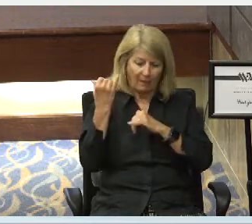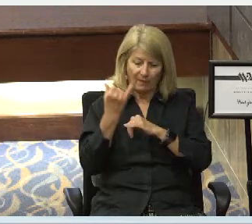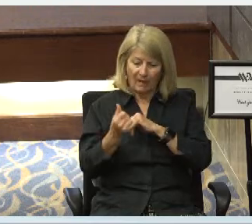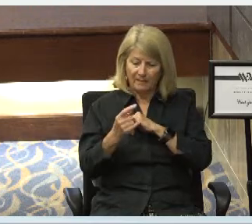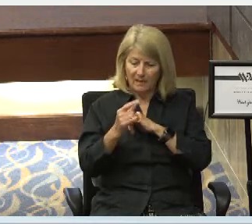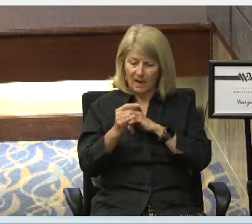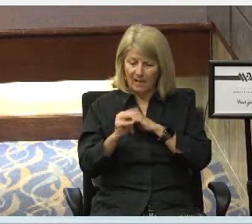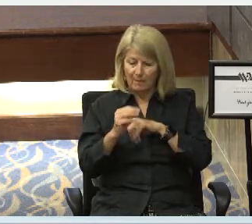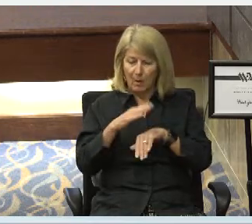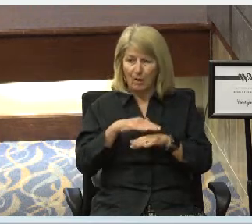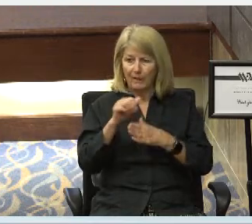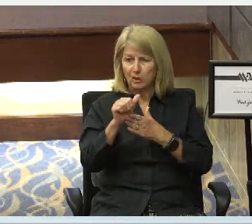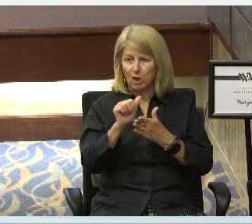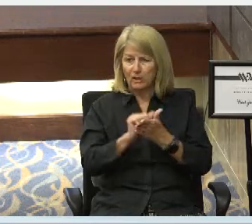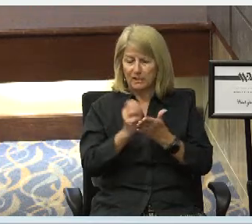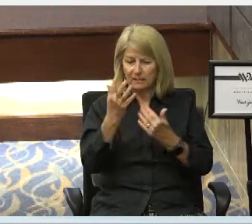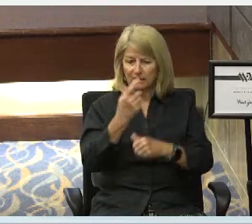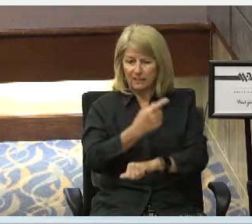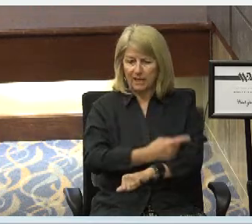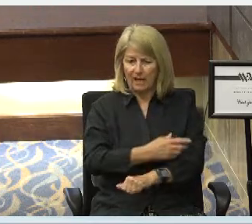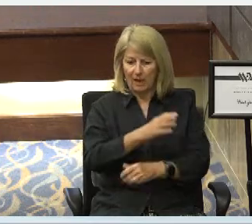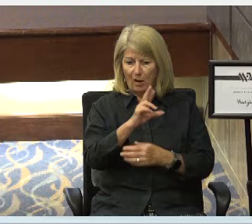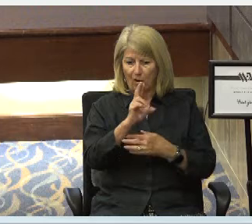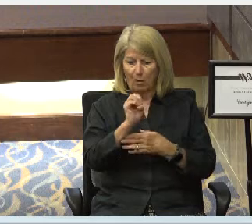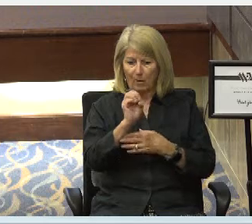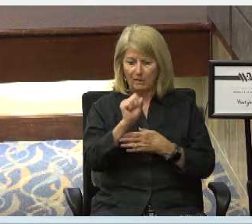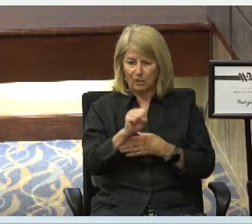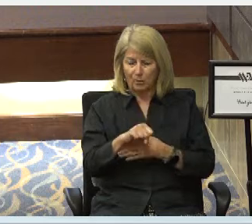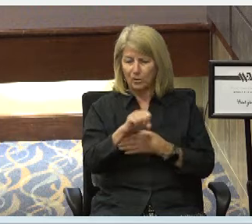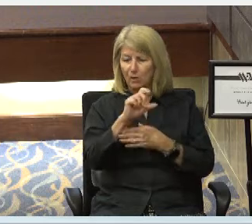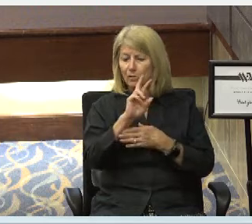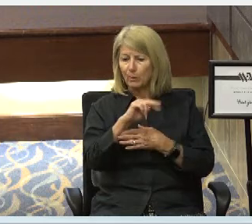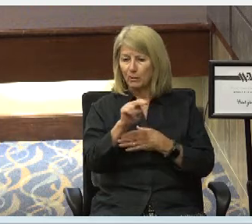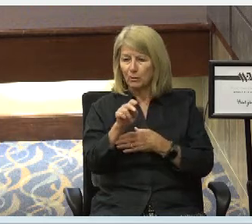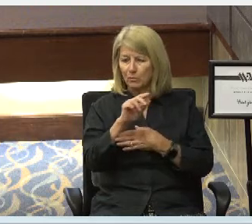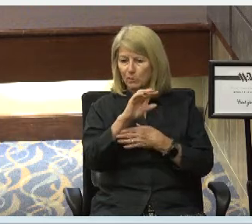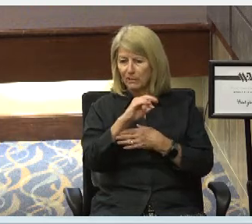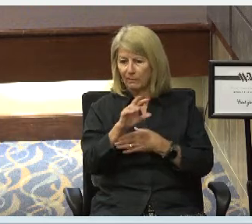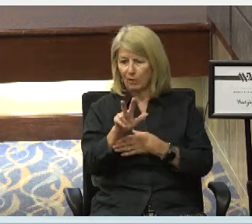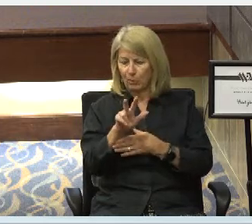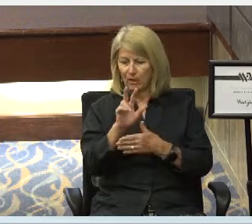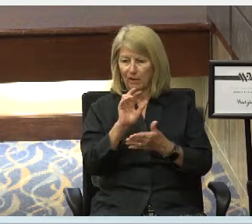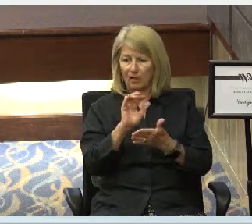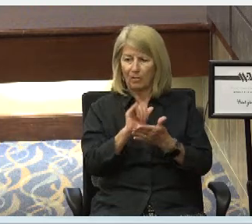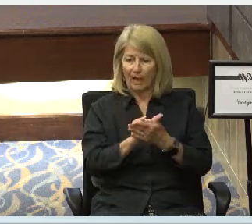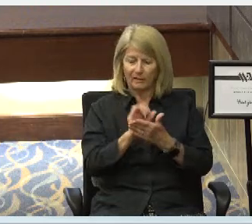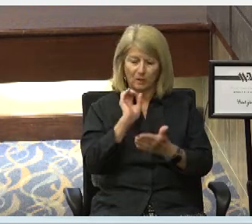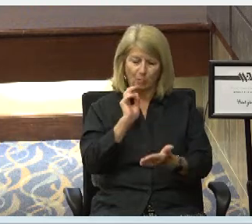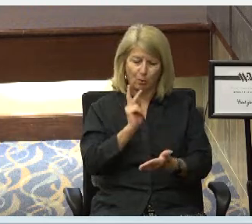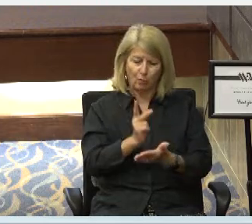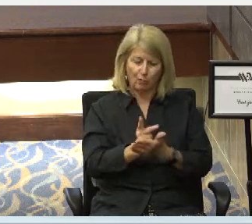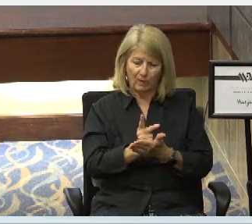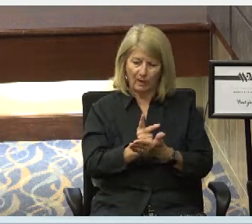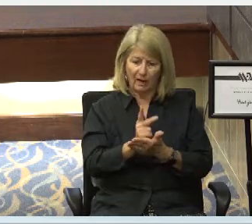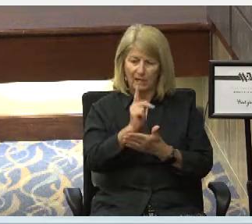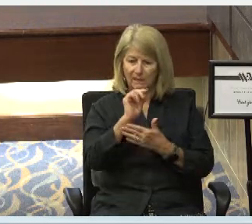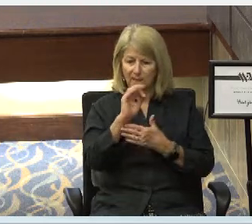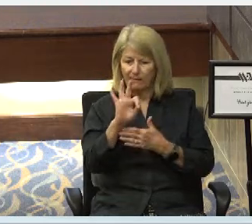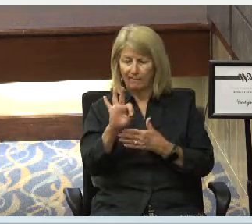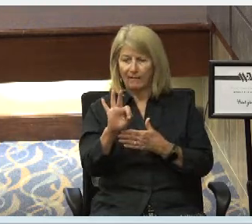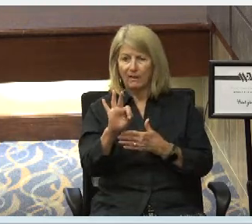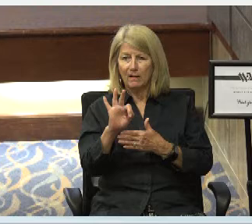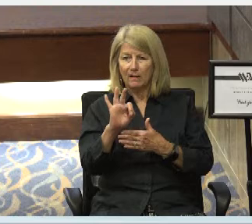item on the agenda today is Resolution 2022-173, which is approving the TIF